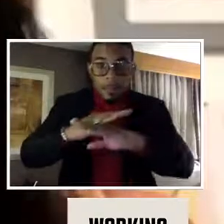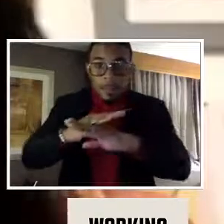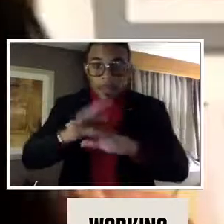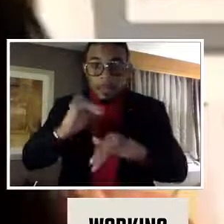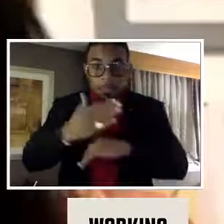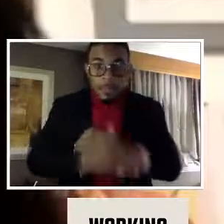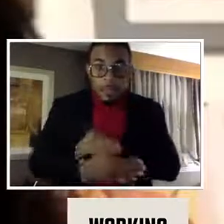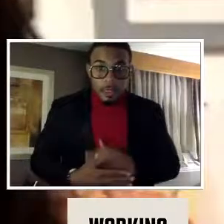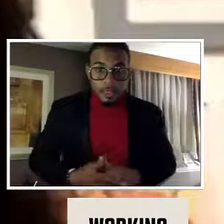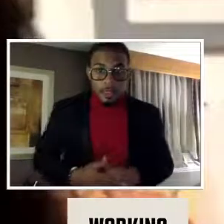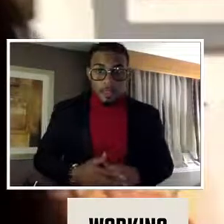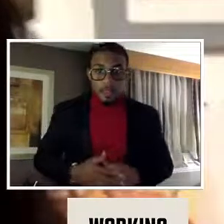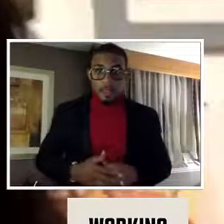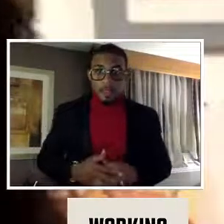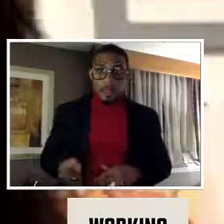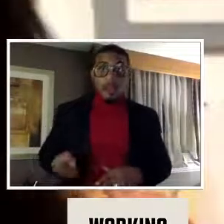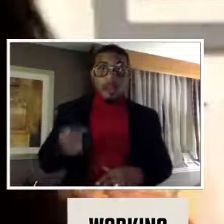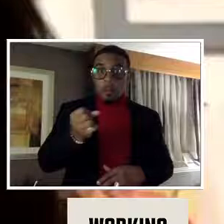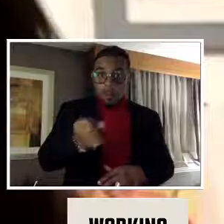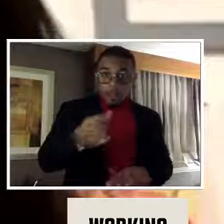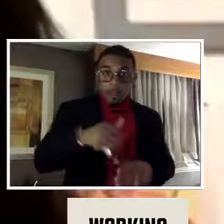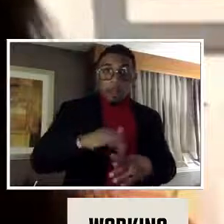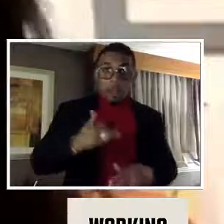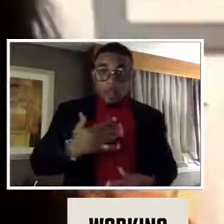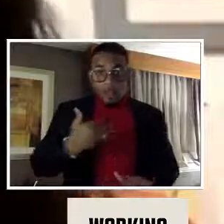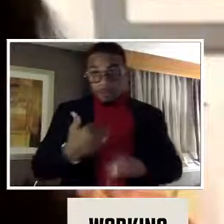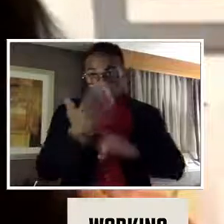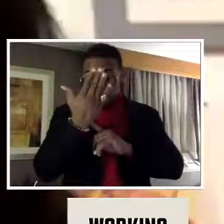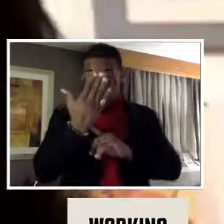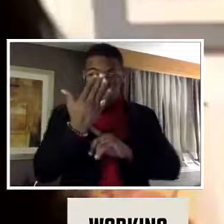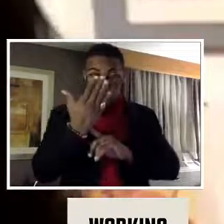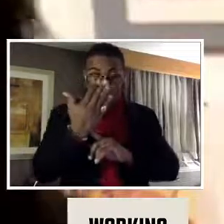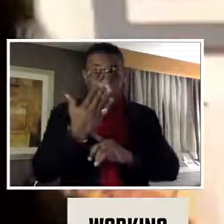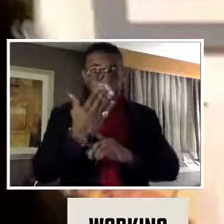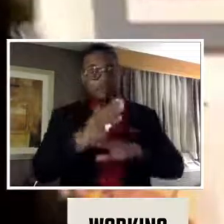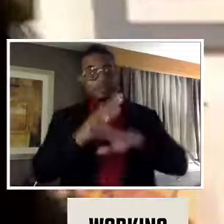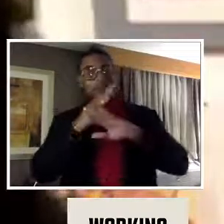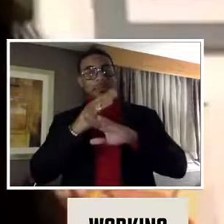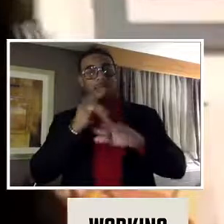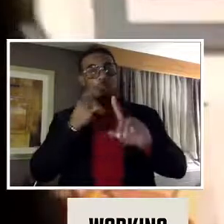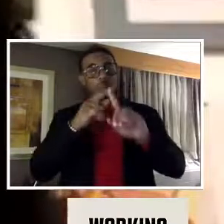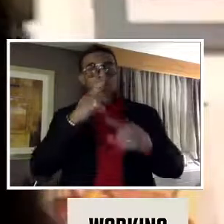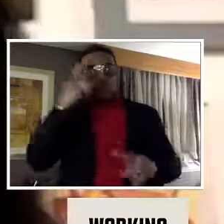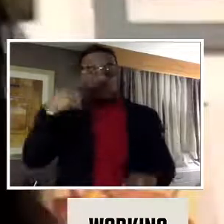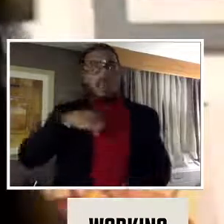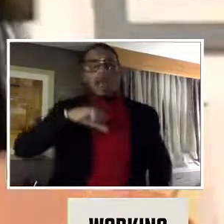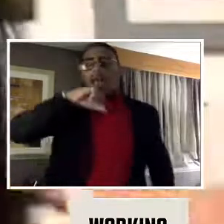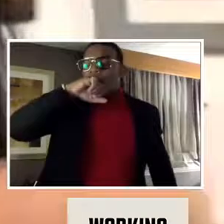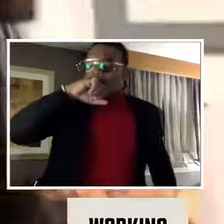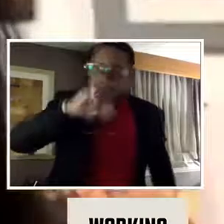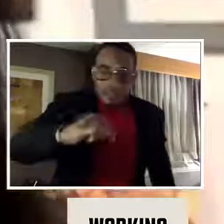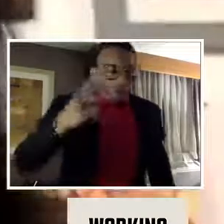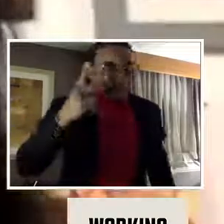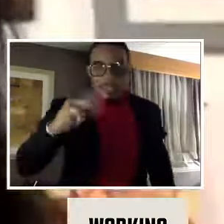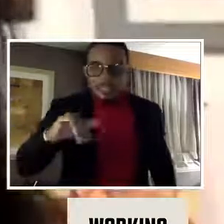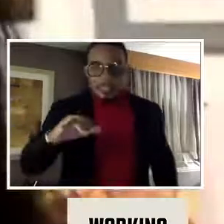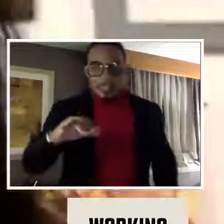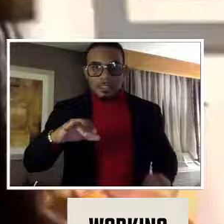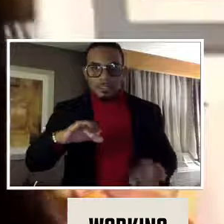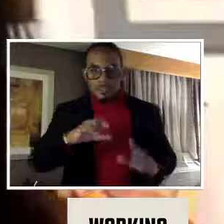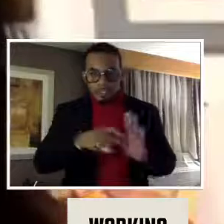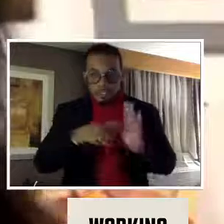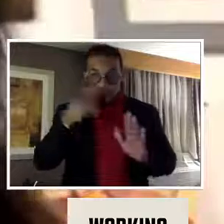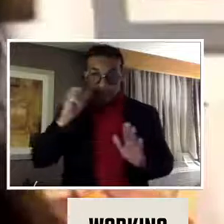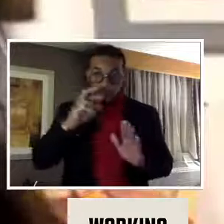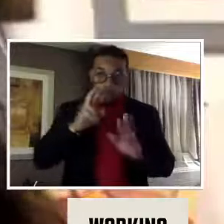this country puts in our face in pursuit of that dream. I love seeing this charter because it's